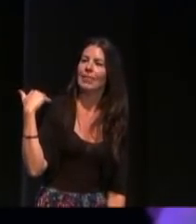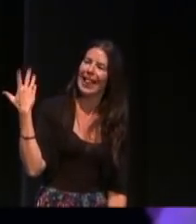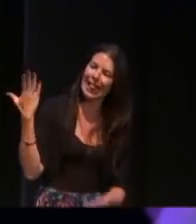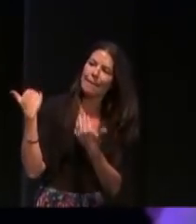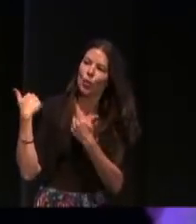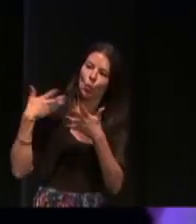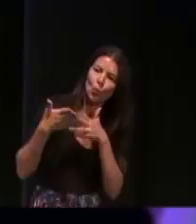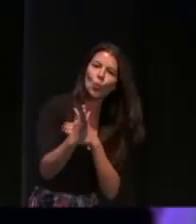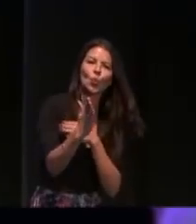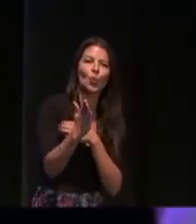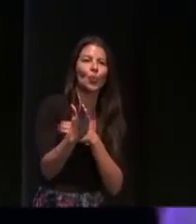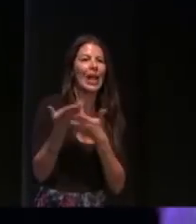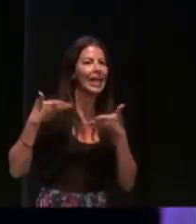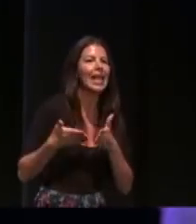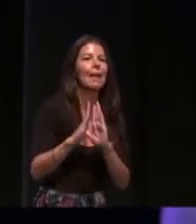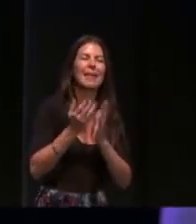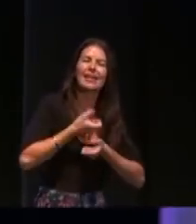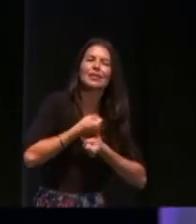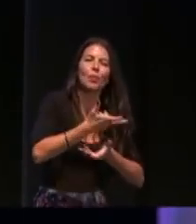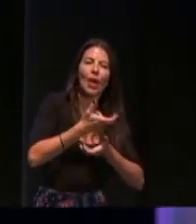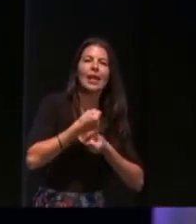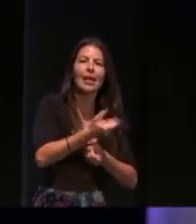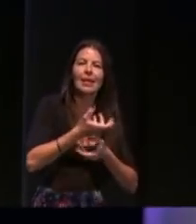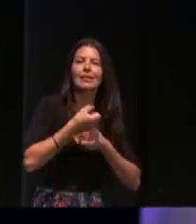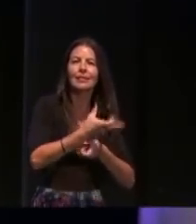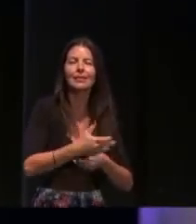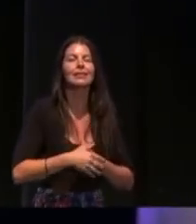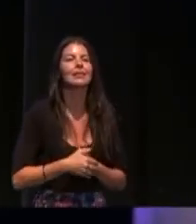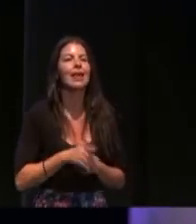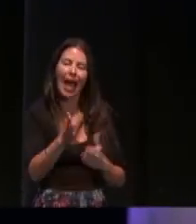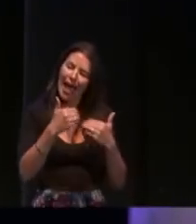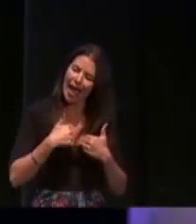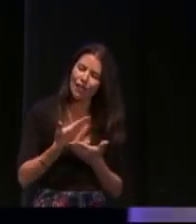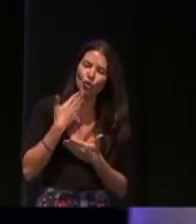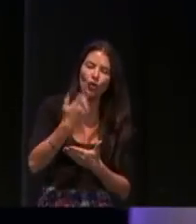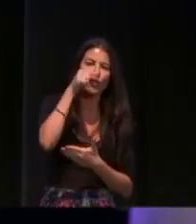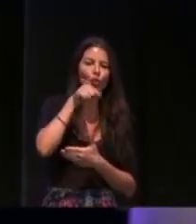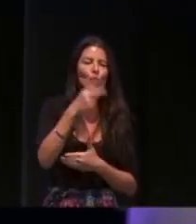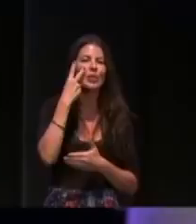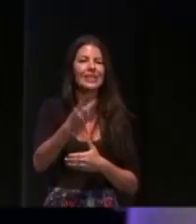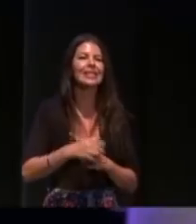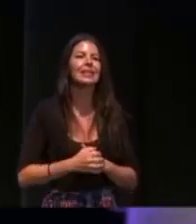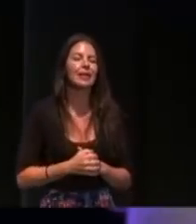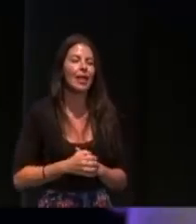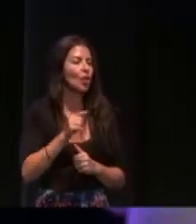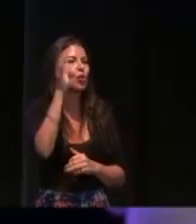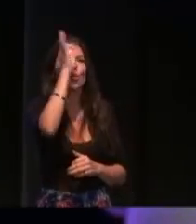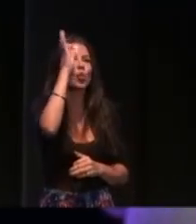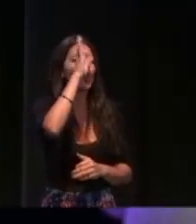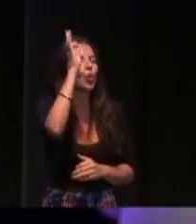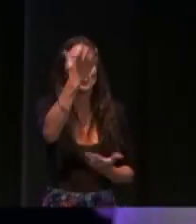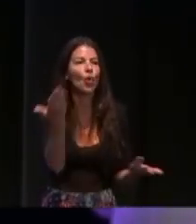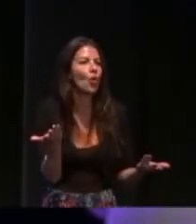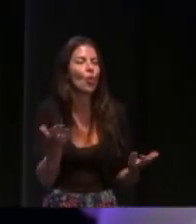through. Let me express. I got some good for you. You don't even know it